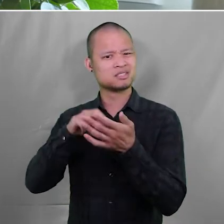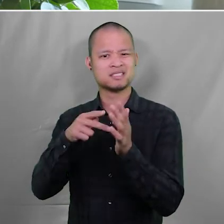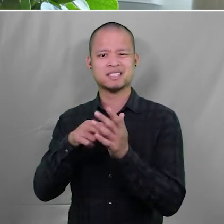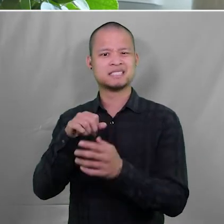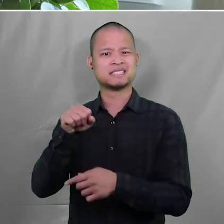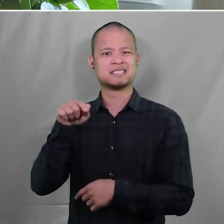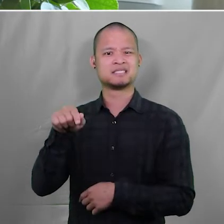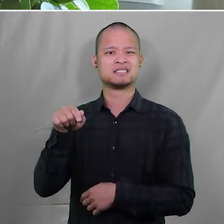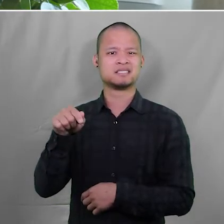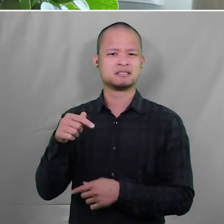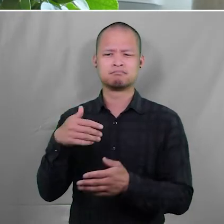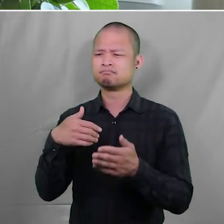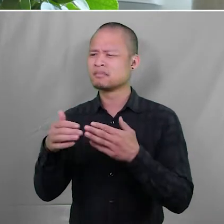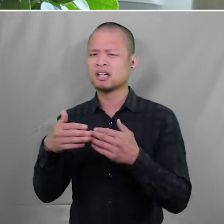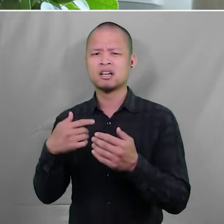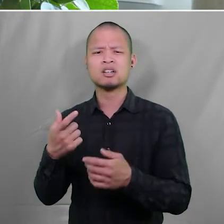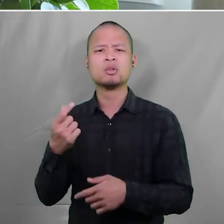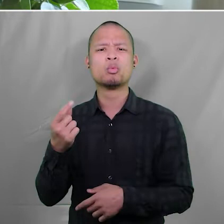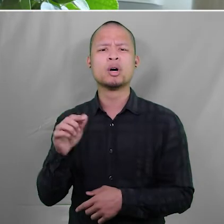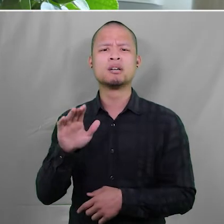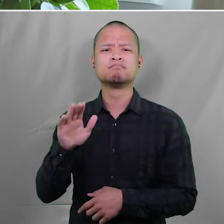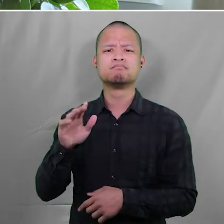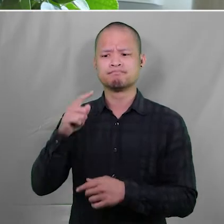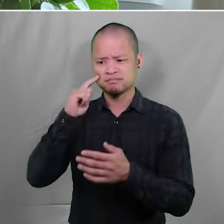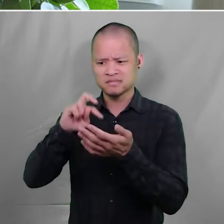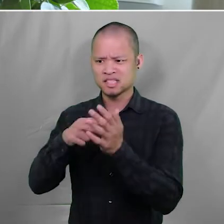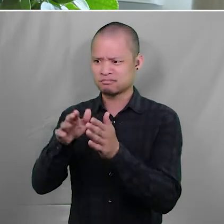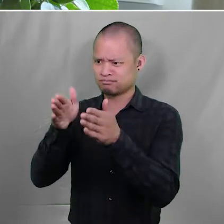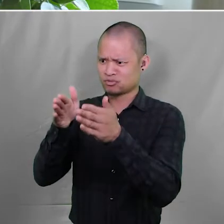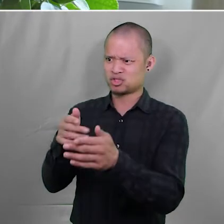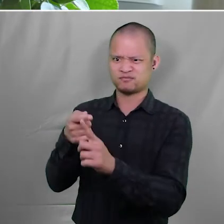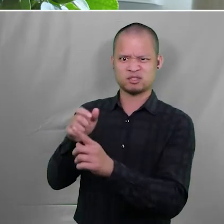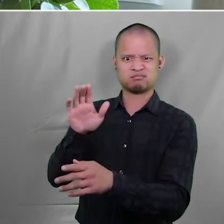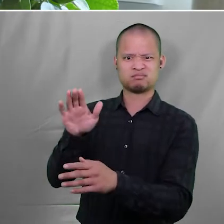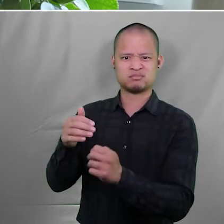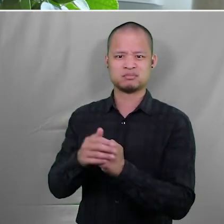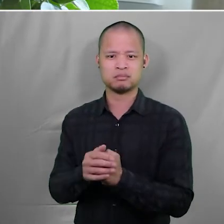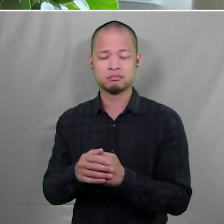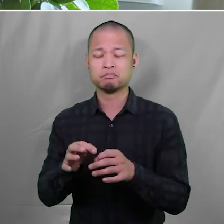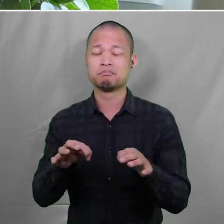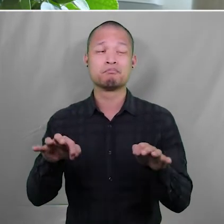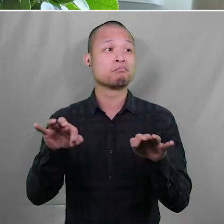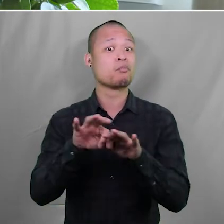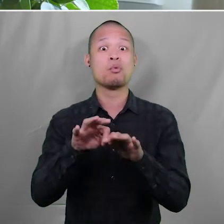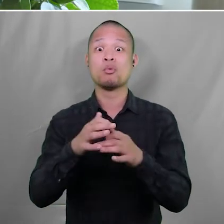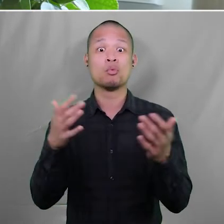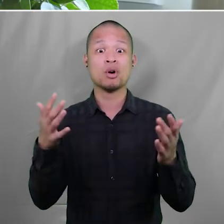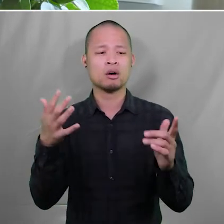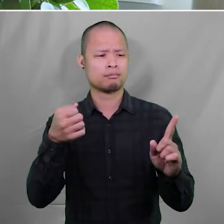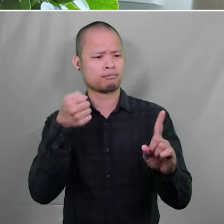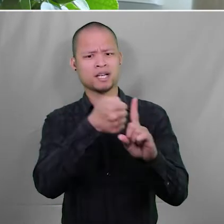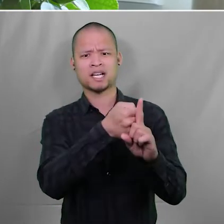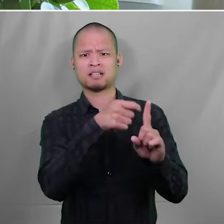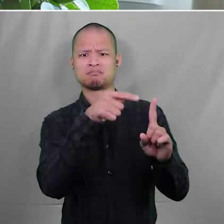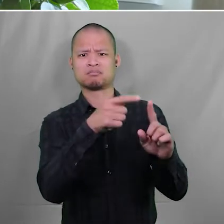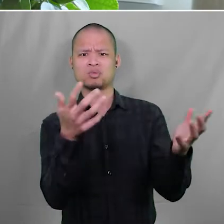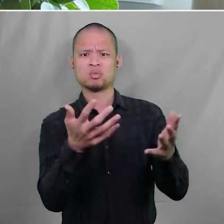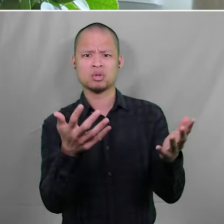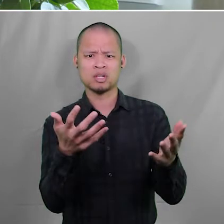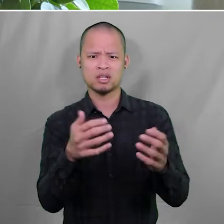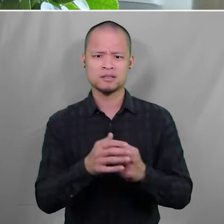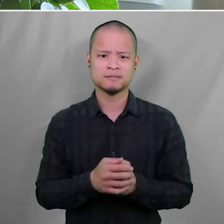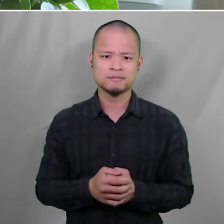of the law is. It doesn't really matter what the intent of the person is, but what does really matter is the impact on